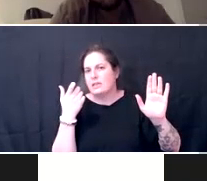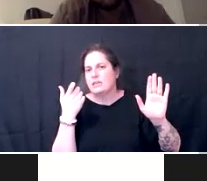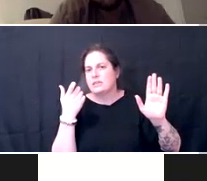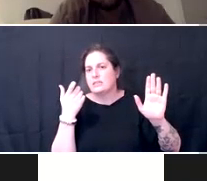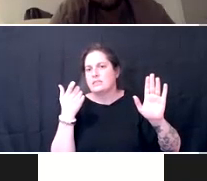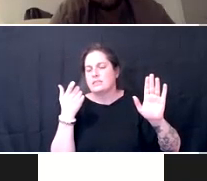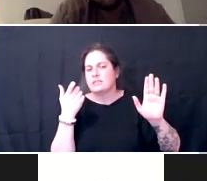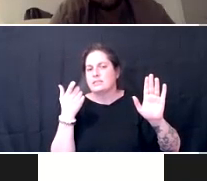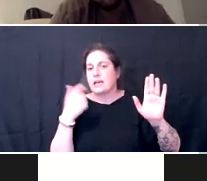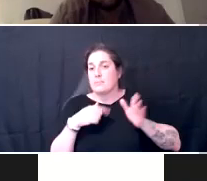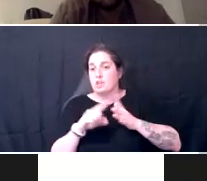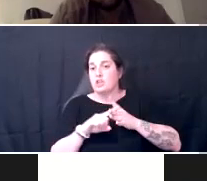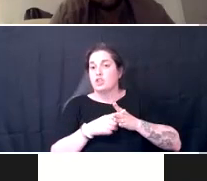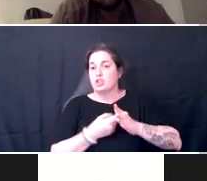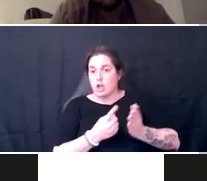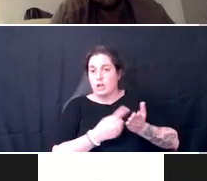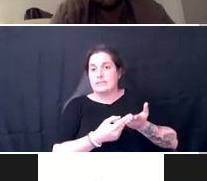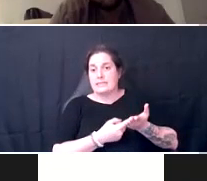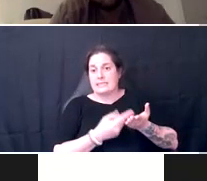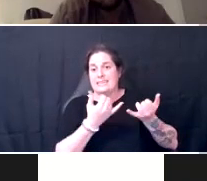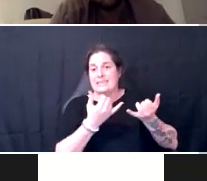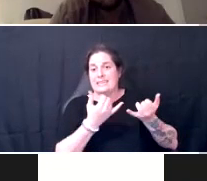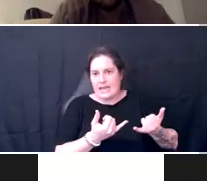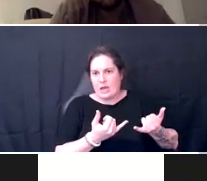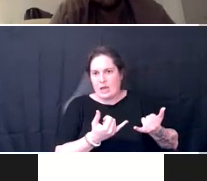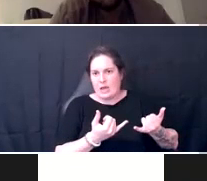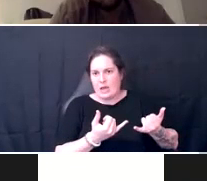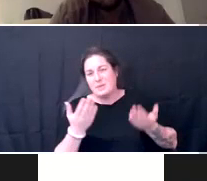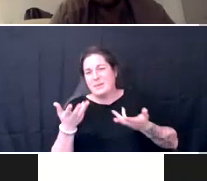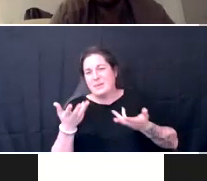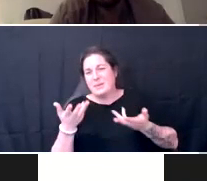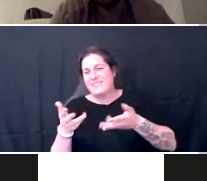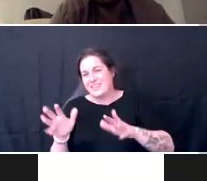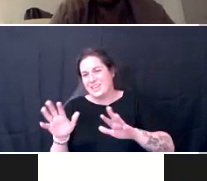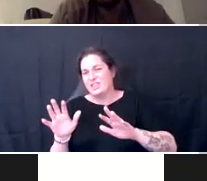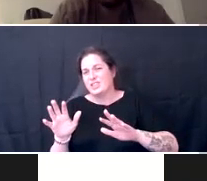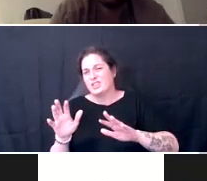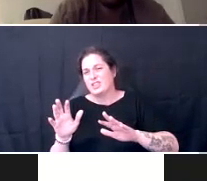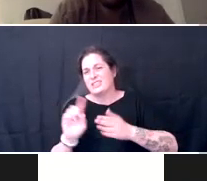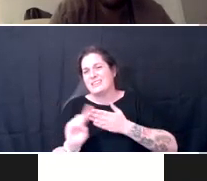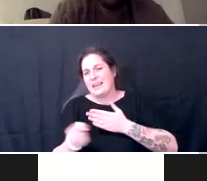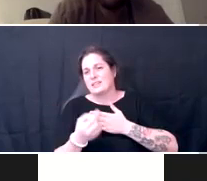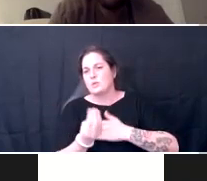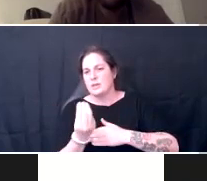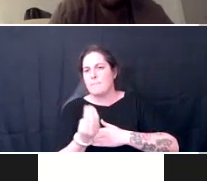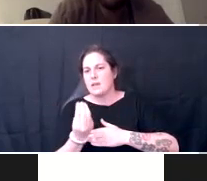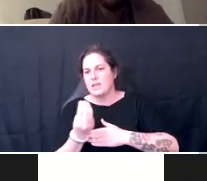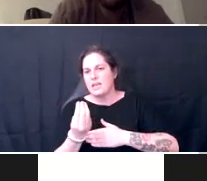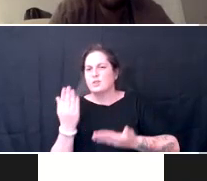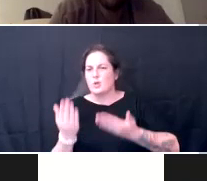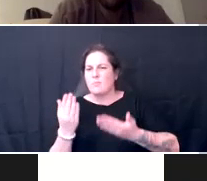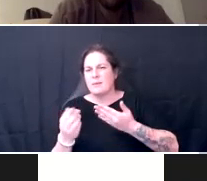I'm going to start covering it now, and I'll probably finish it up on Monday. All right.